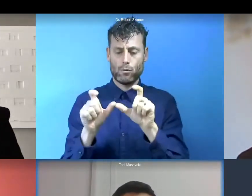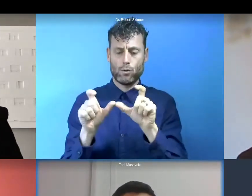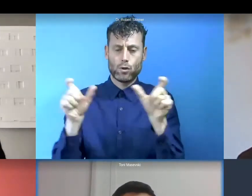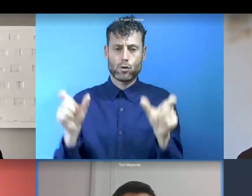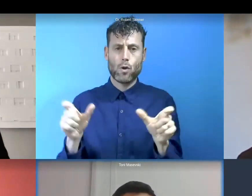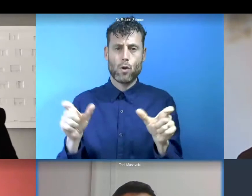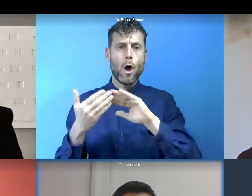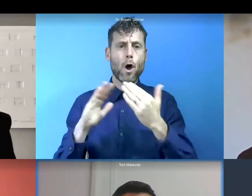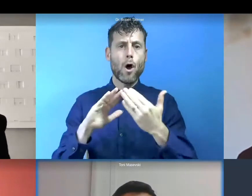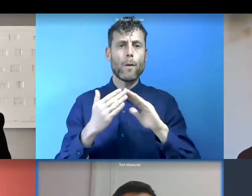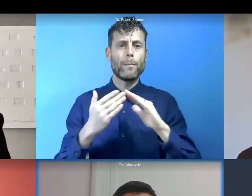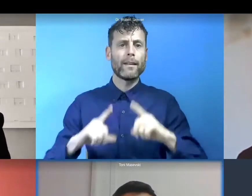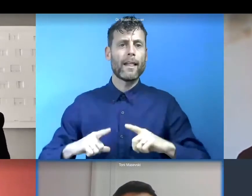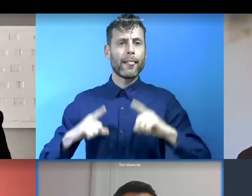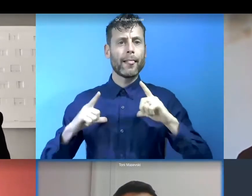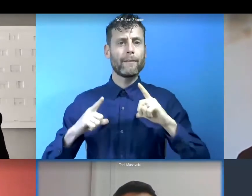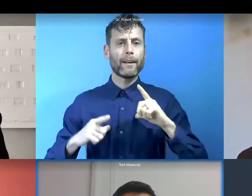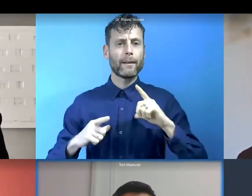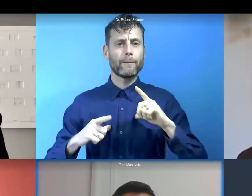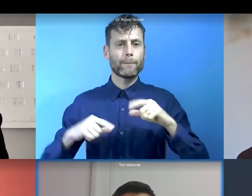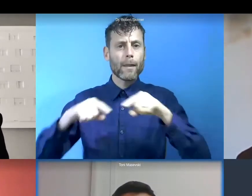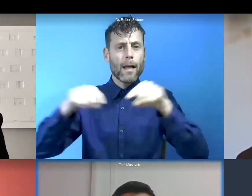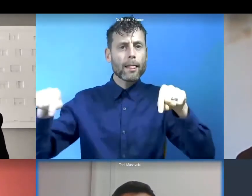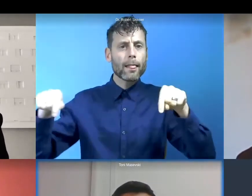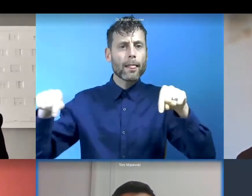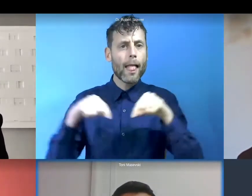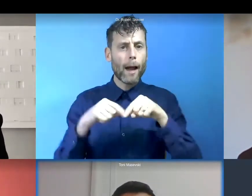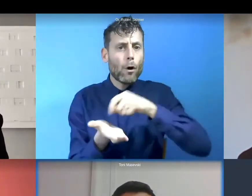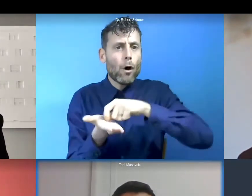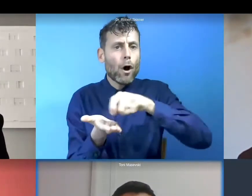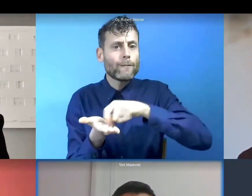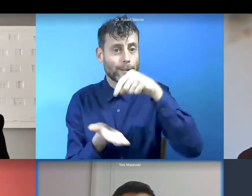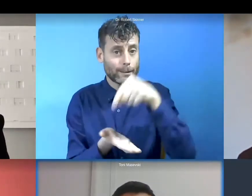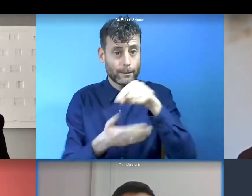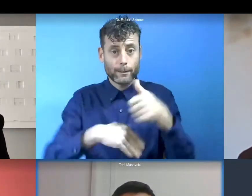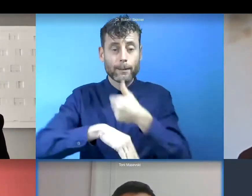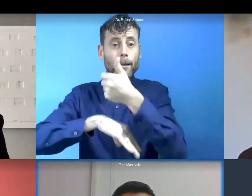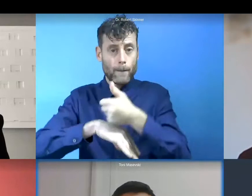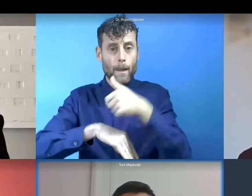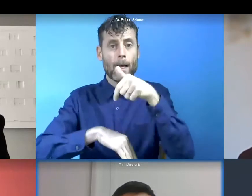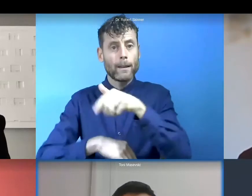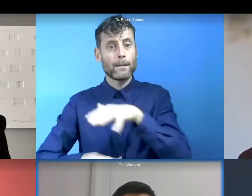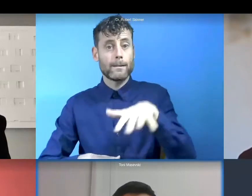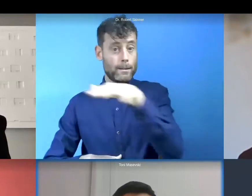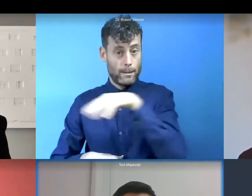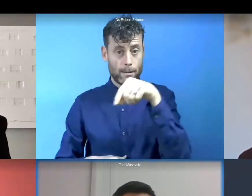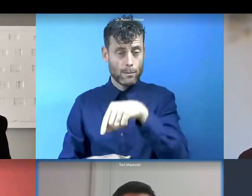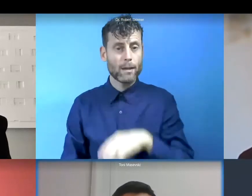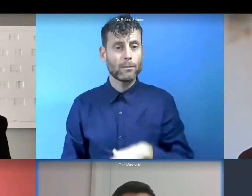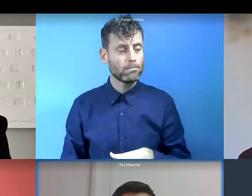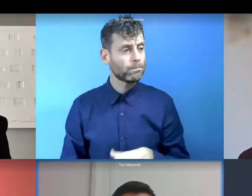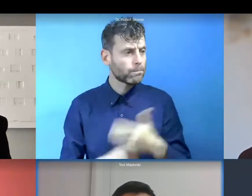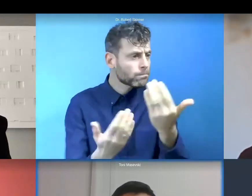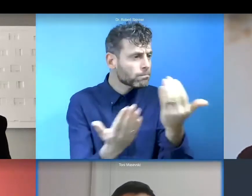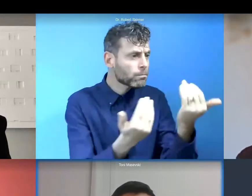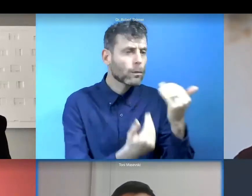that offices were afterwards used to invite the local stakeholders on